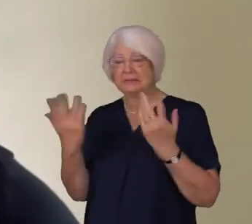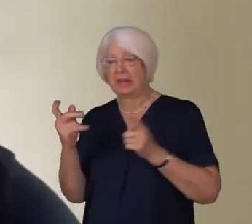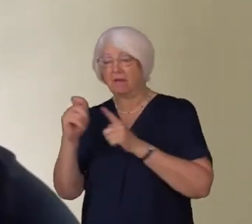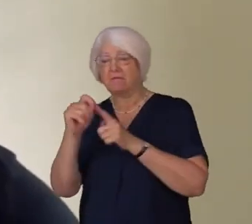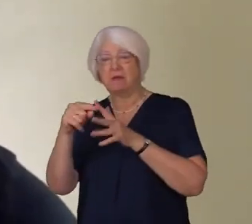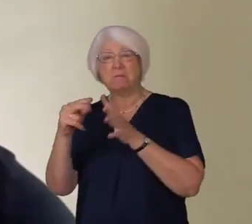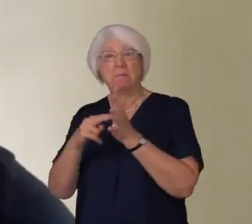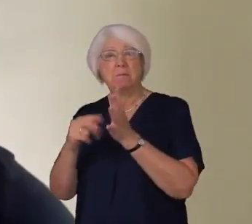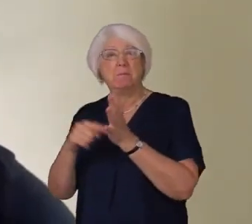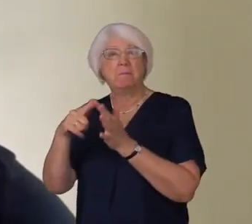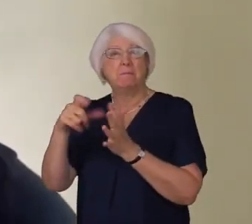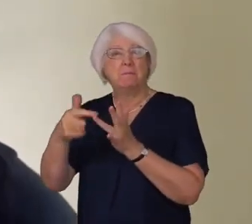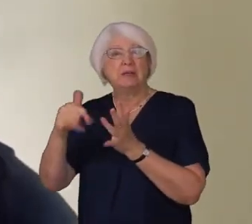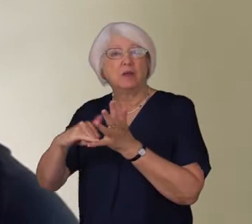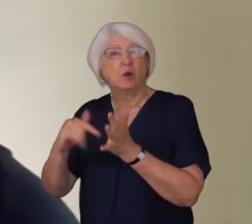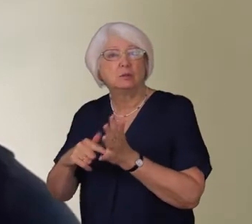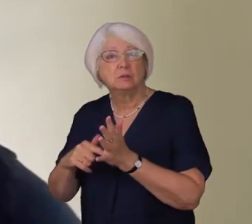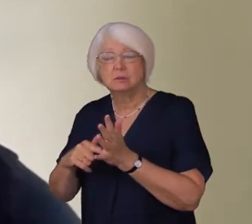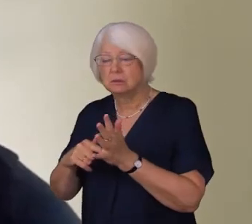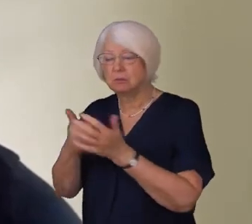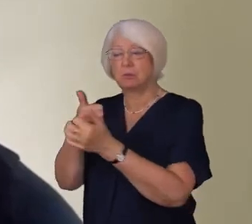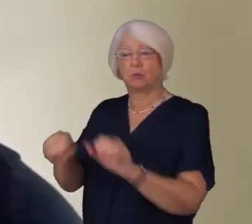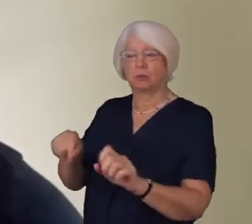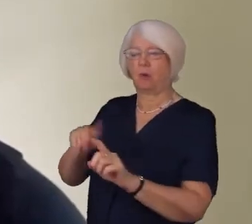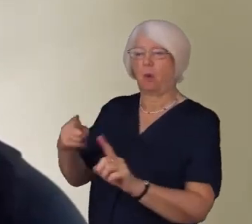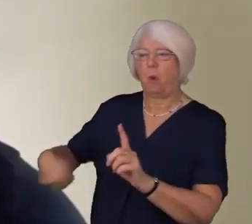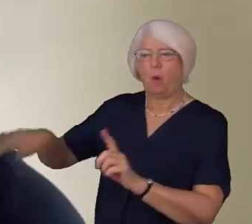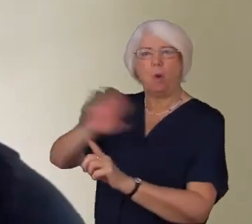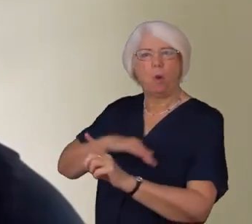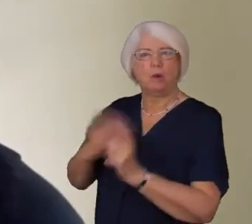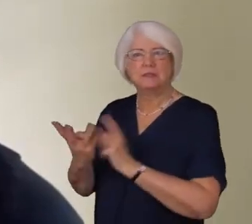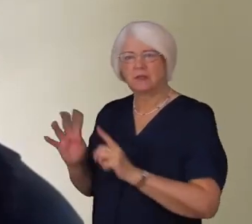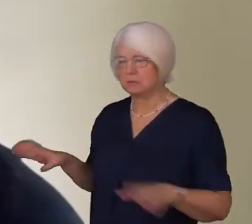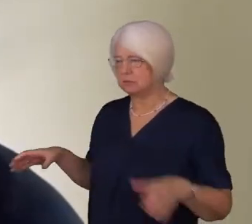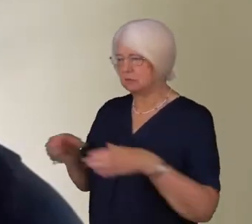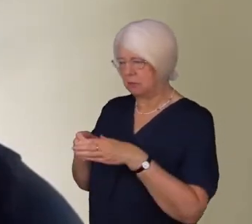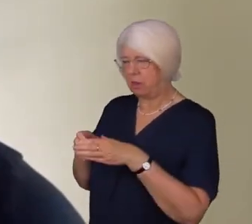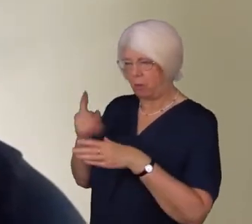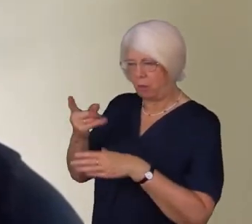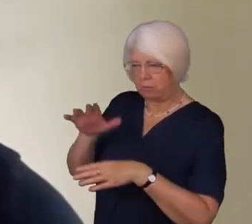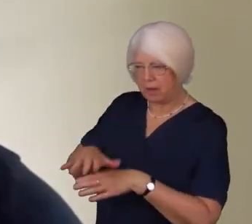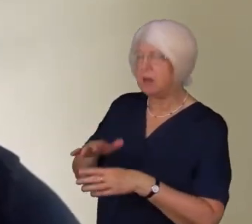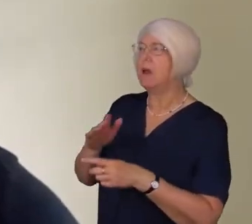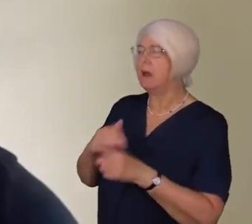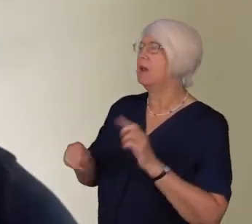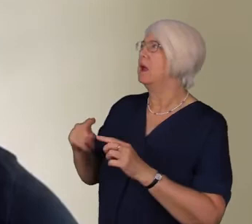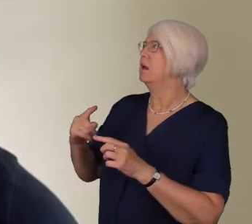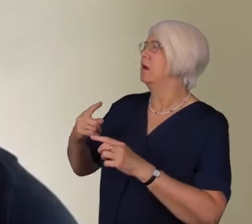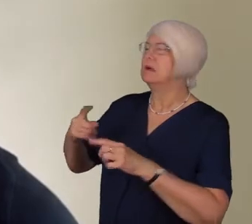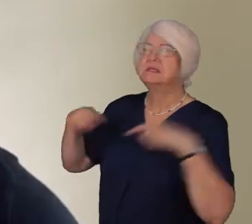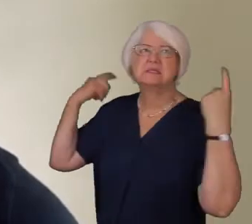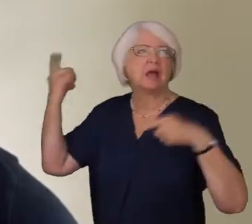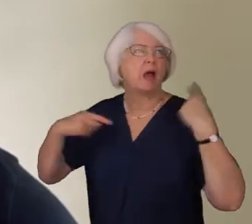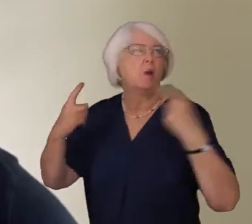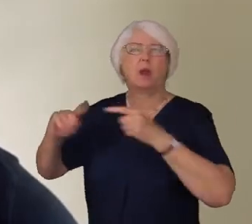were all together in one place. And suddenly from heaven there came a sound like a rush of a violent wind, and it filled the entire house